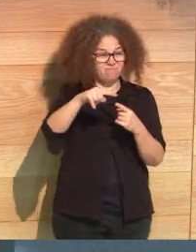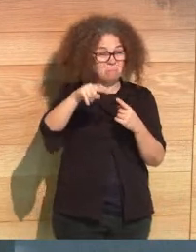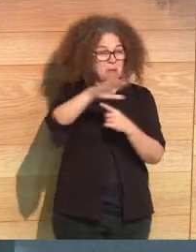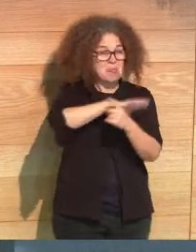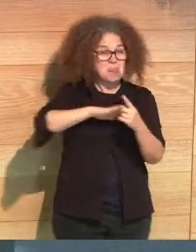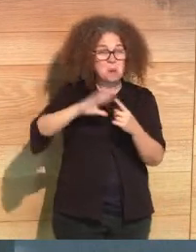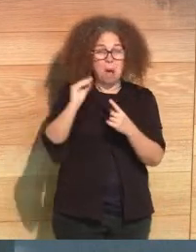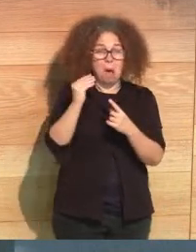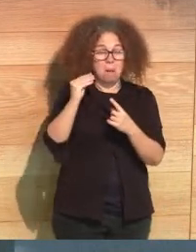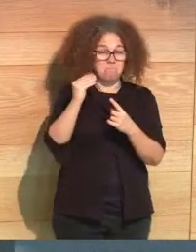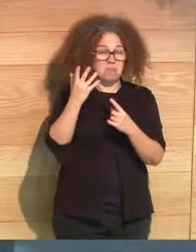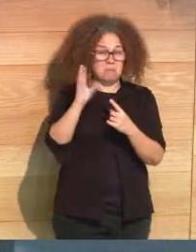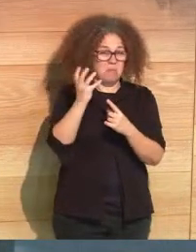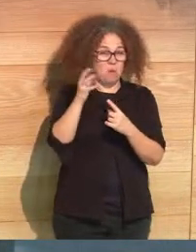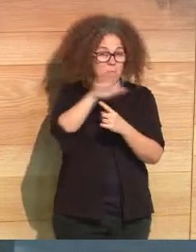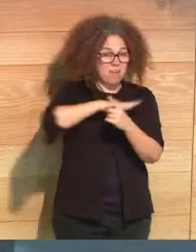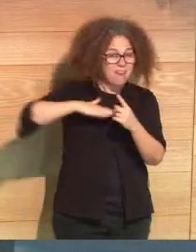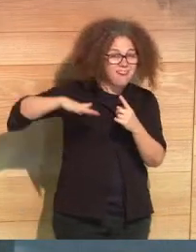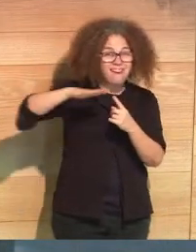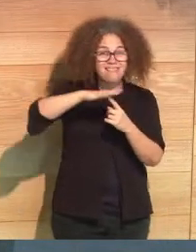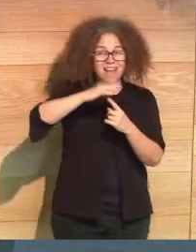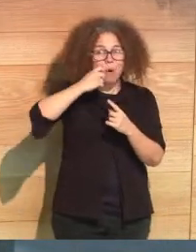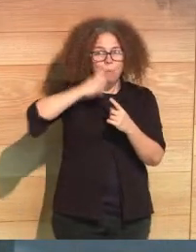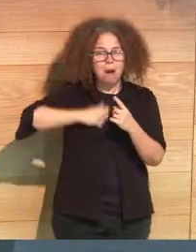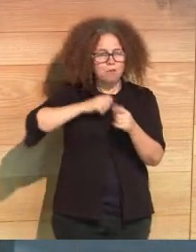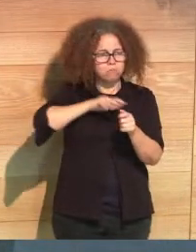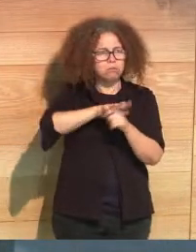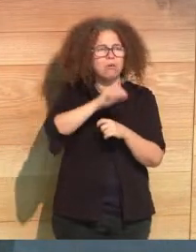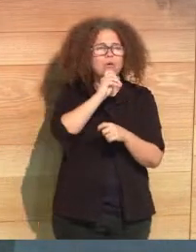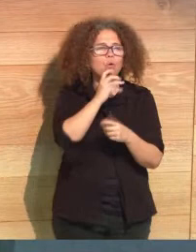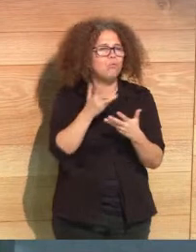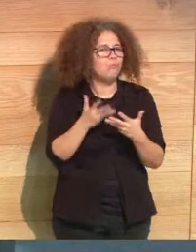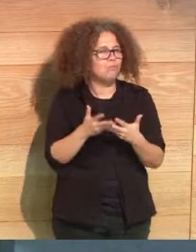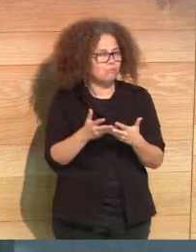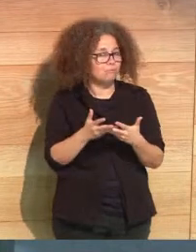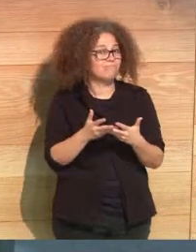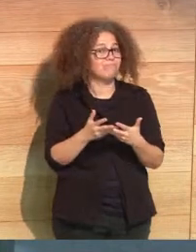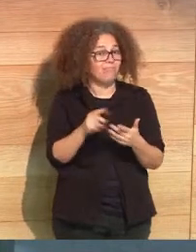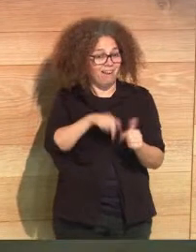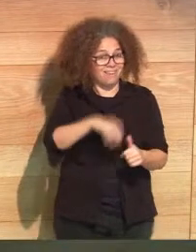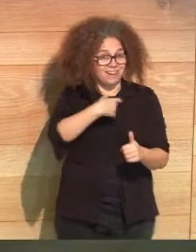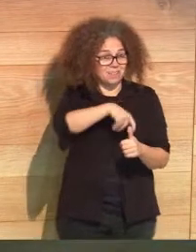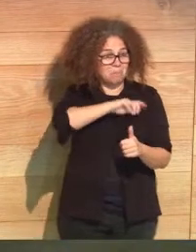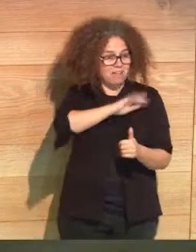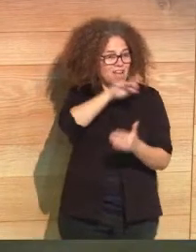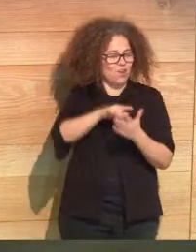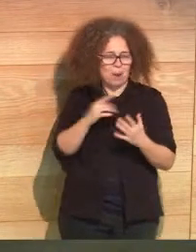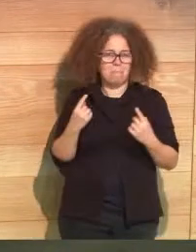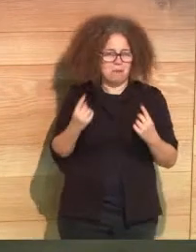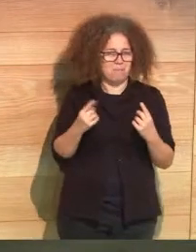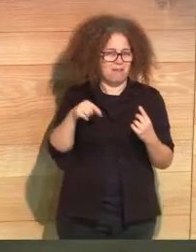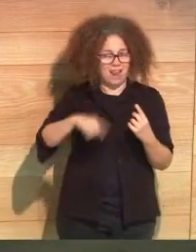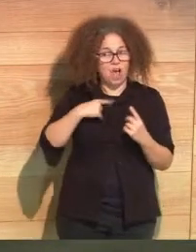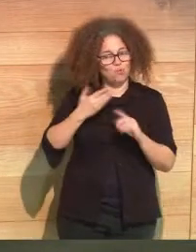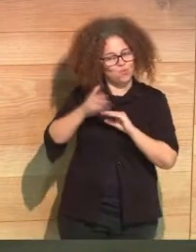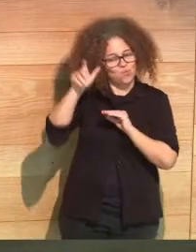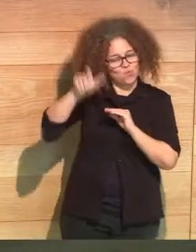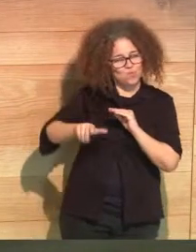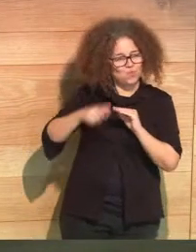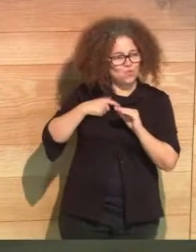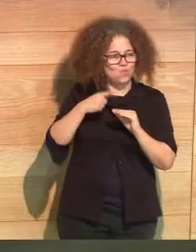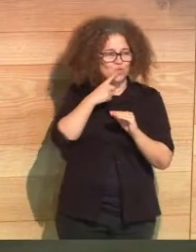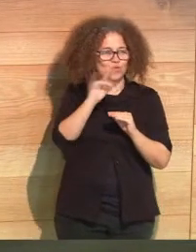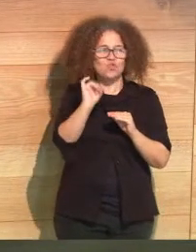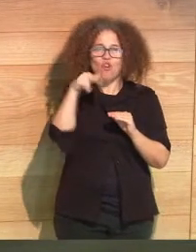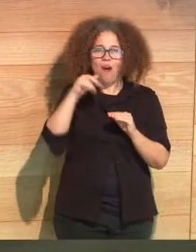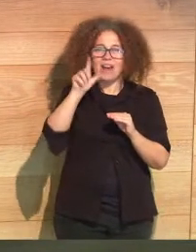being is having on the environment. So it's the first great exhibition of Joanie Lemercier in Spain.